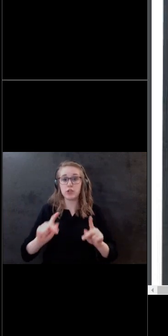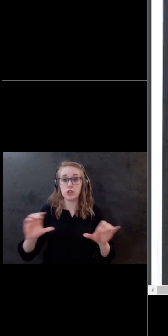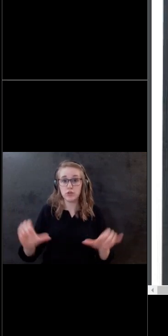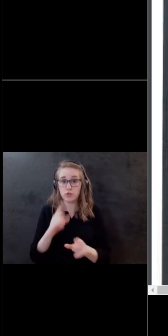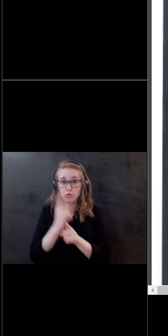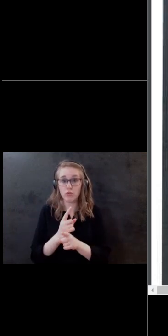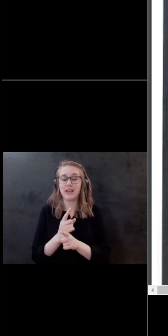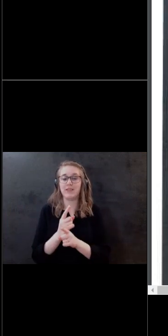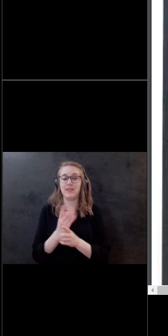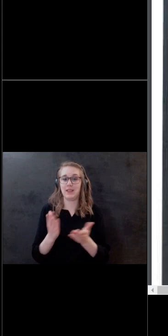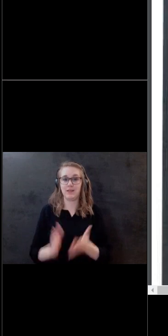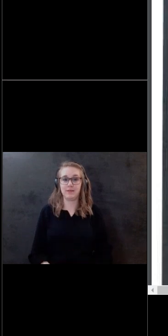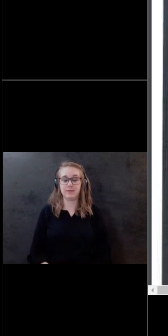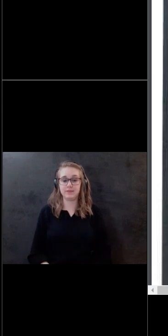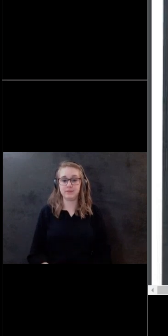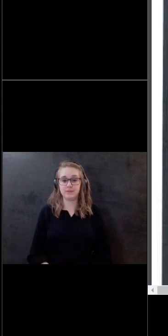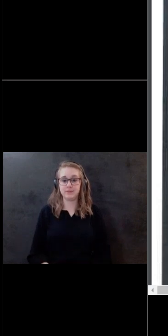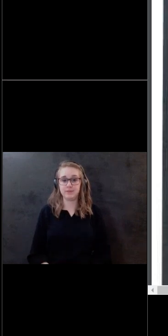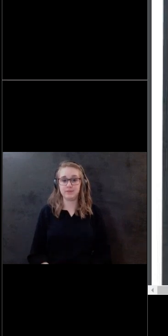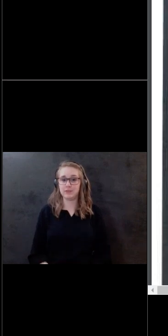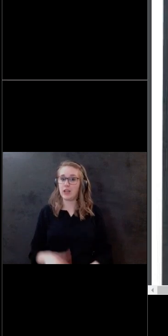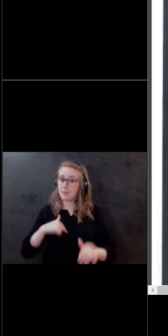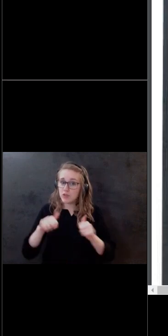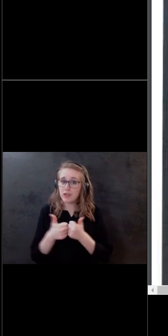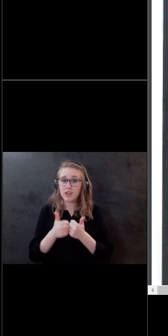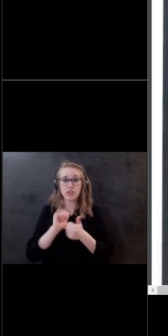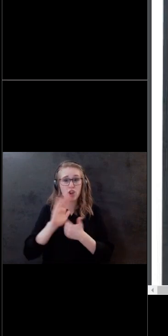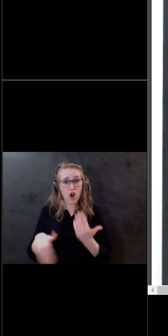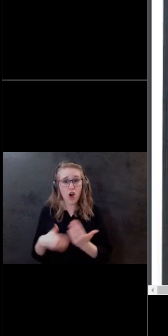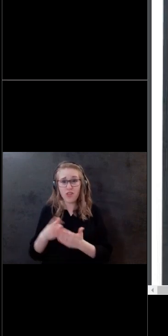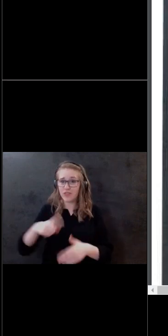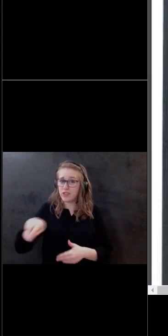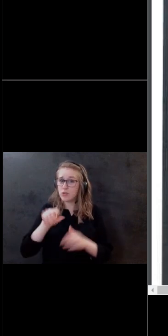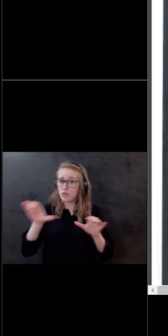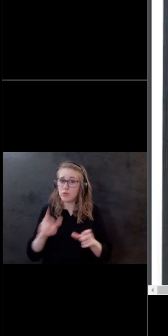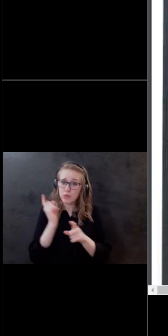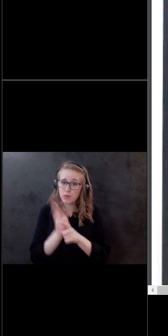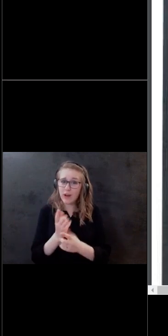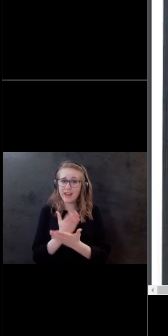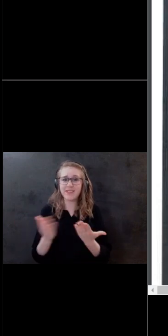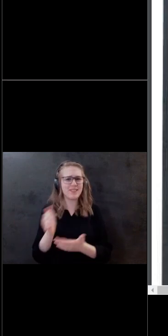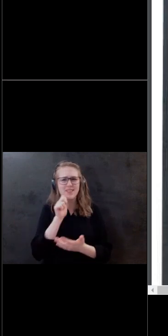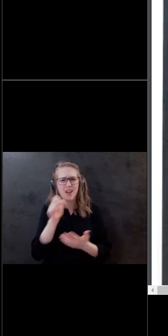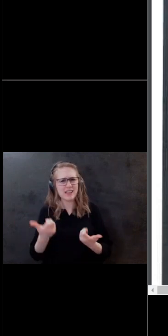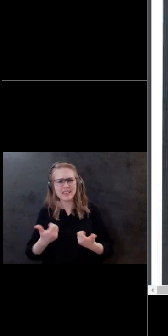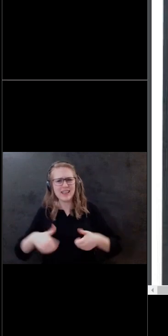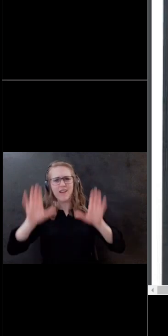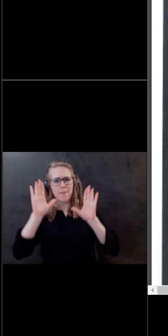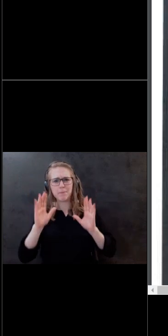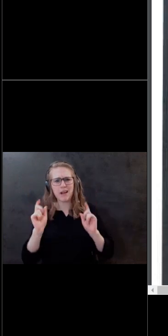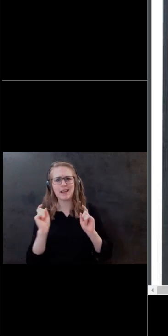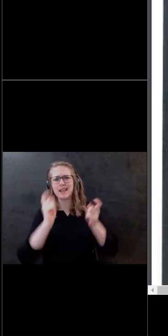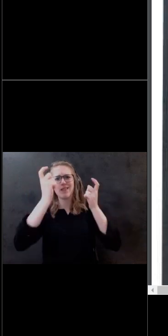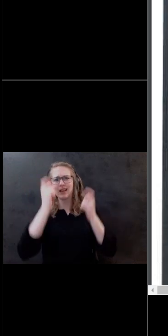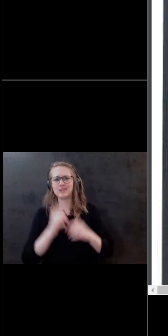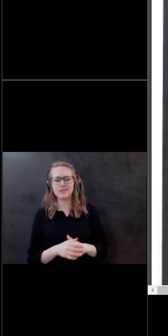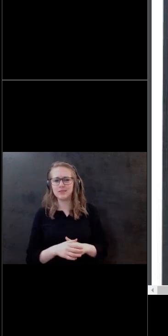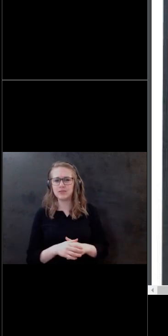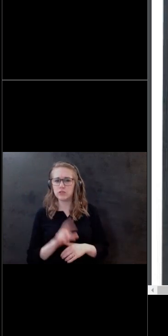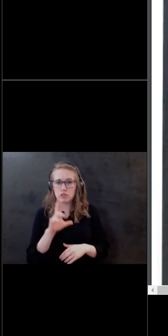thing. And so I'm challenging all of y'all to do the right thing, not give this away. We have the ability.